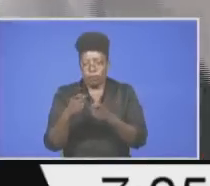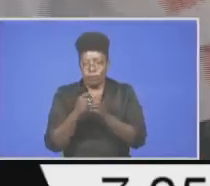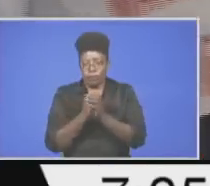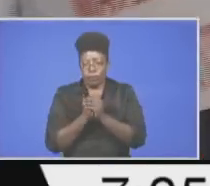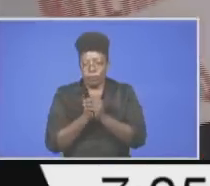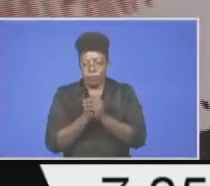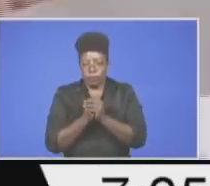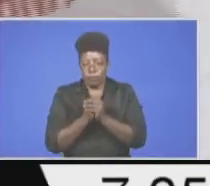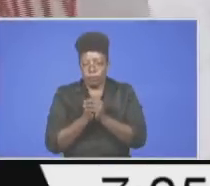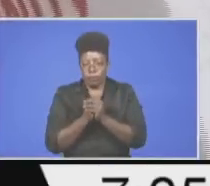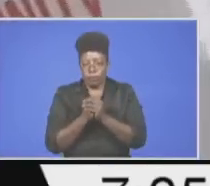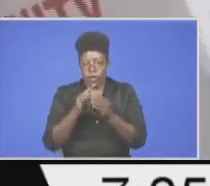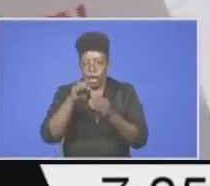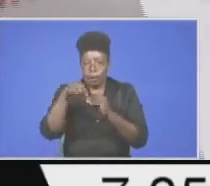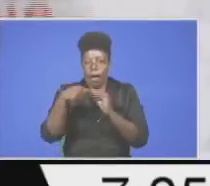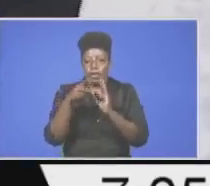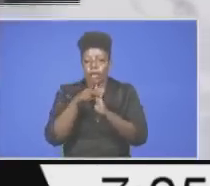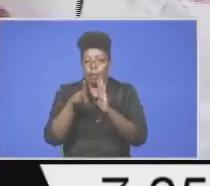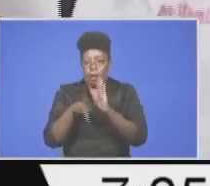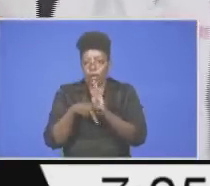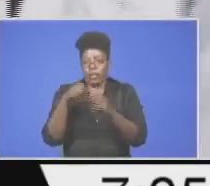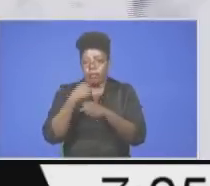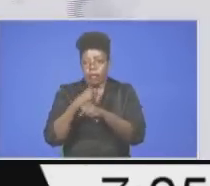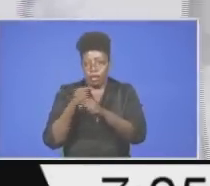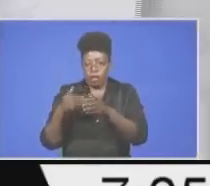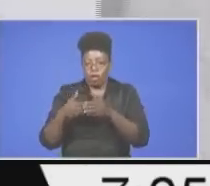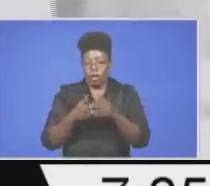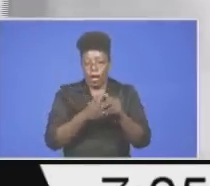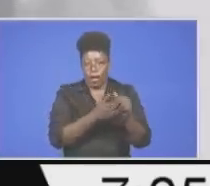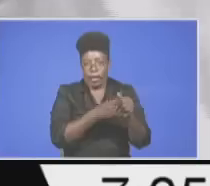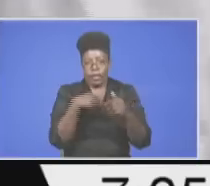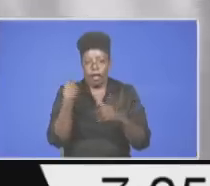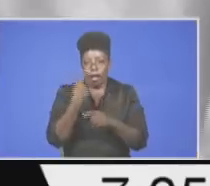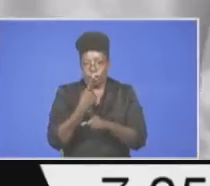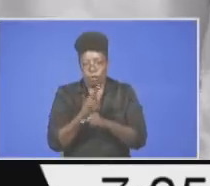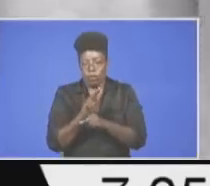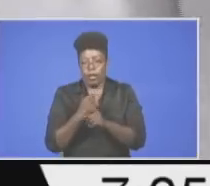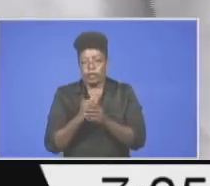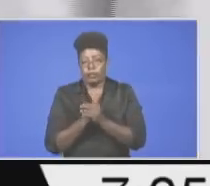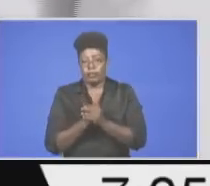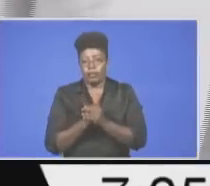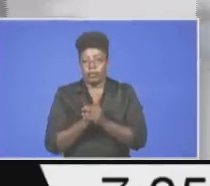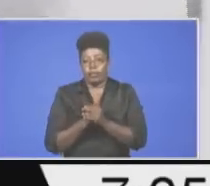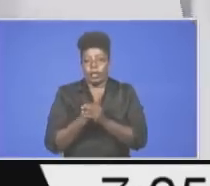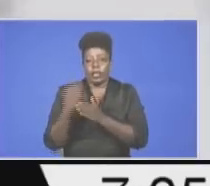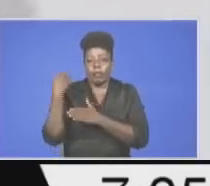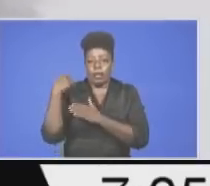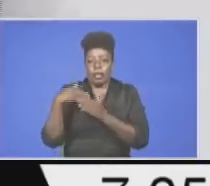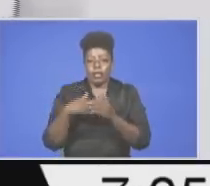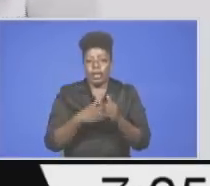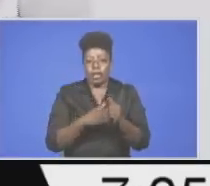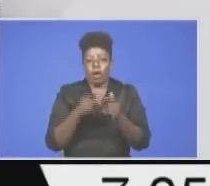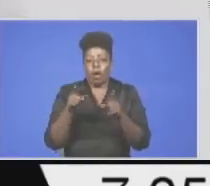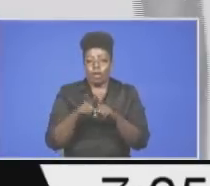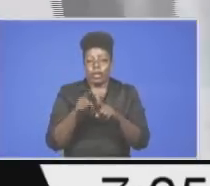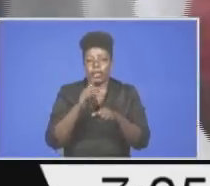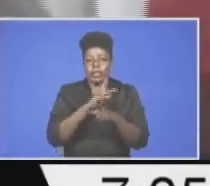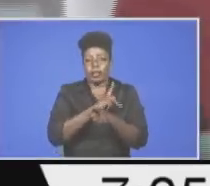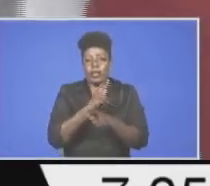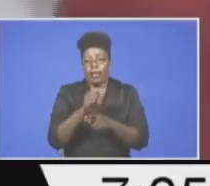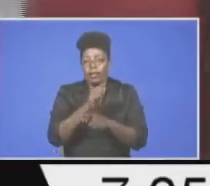and allow the policymakers to guide us accordingly. Well, the Managing Director also noted that the